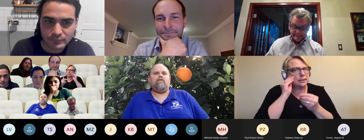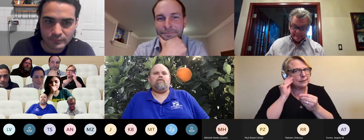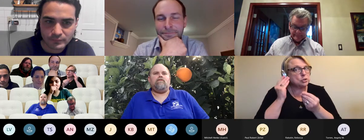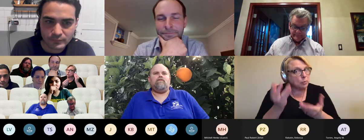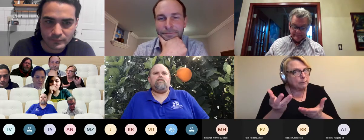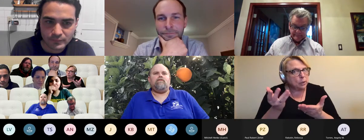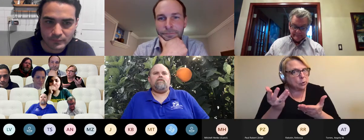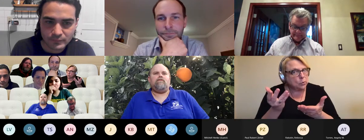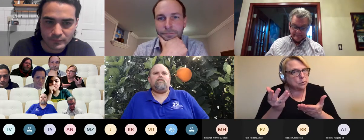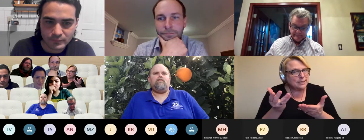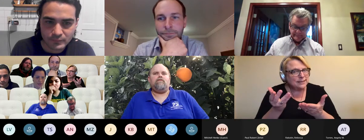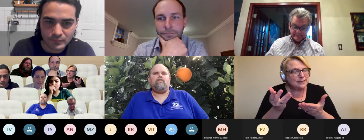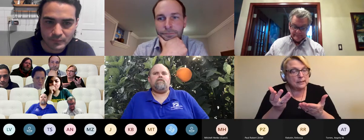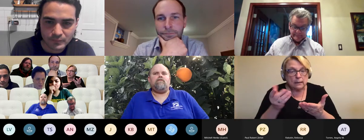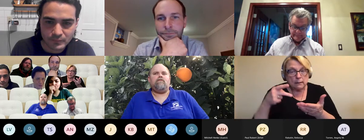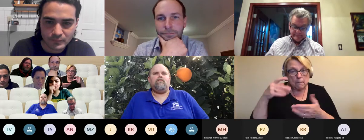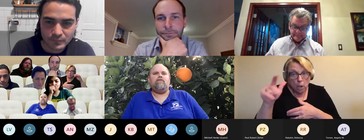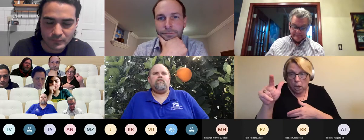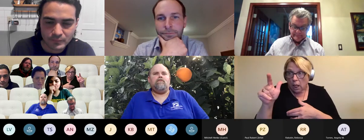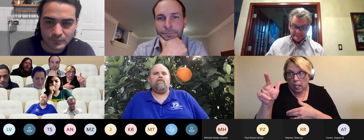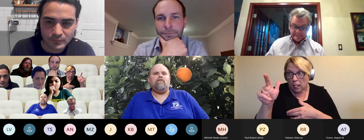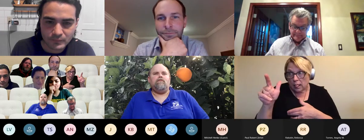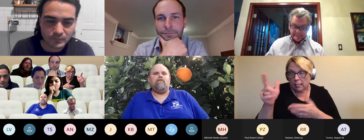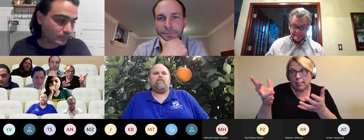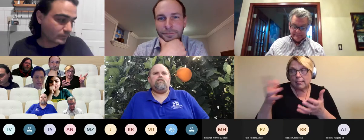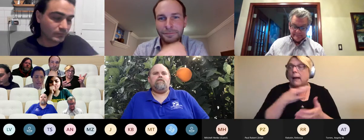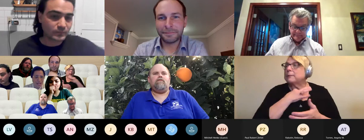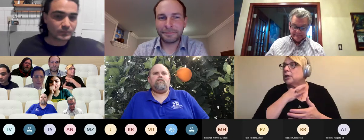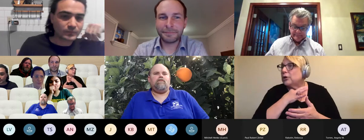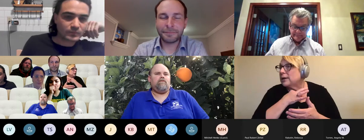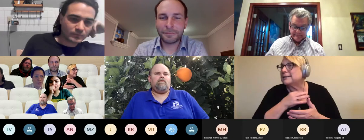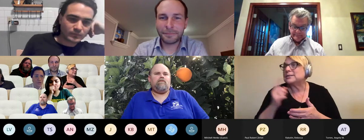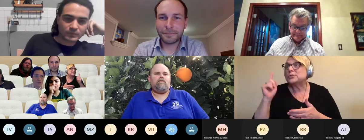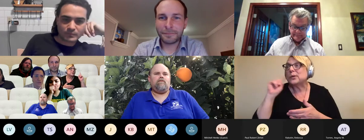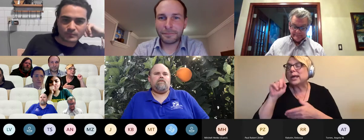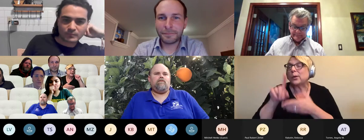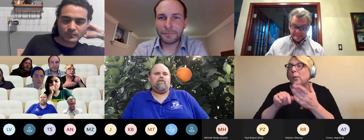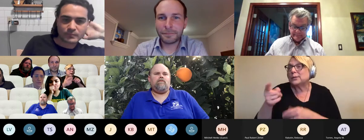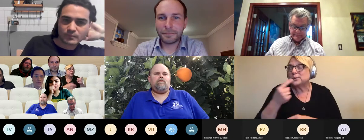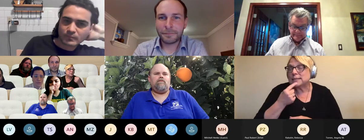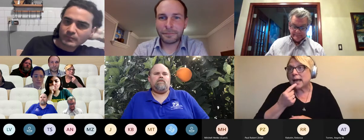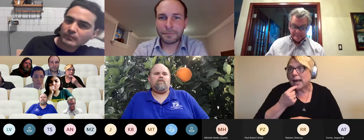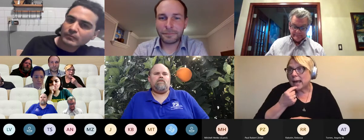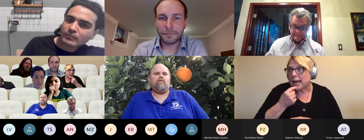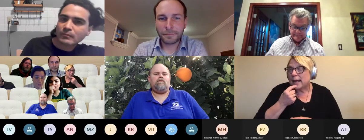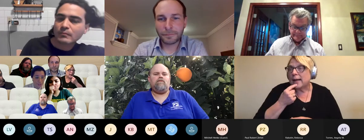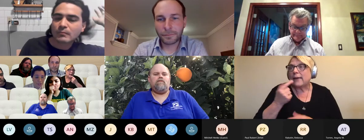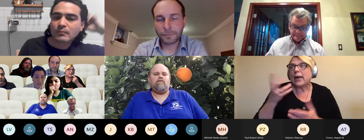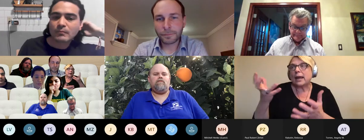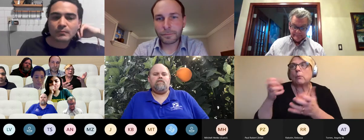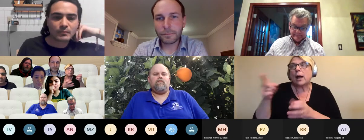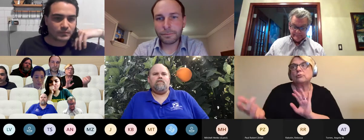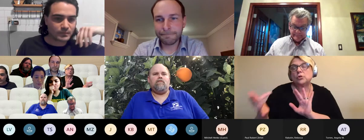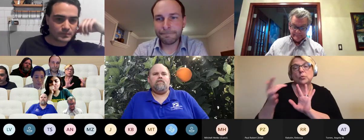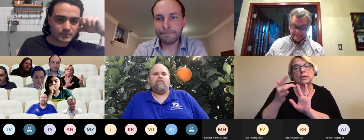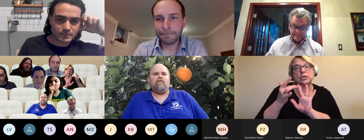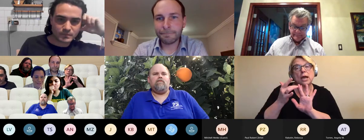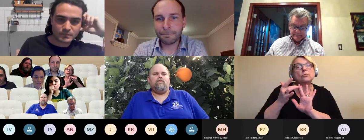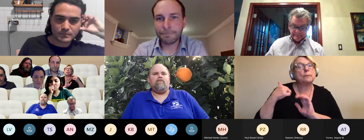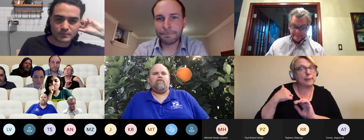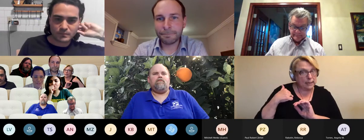want to hear, Paul, I do want to hear what you have to say, and I want you to be able to reach out to me. You do